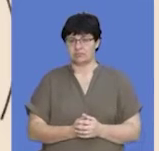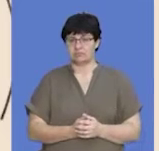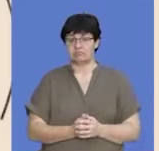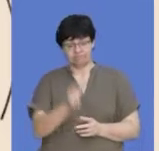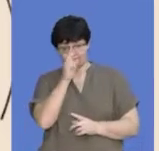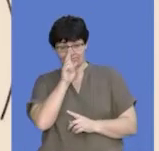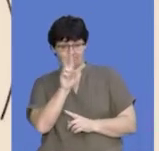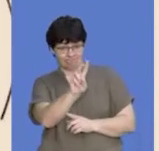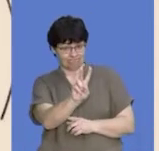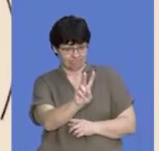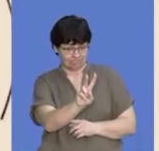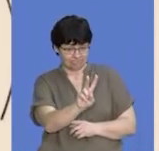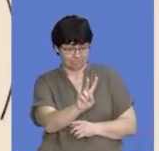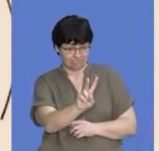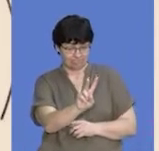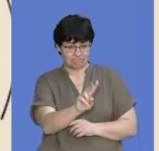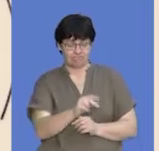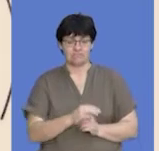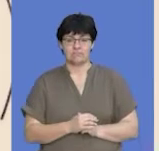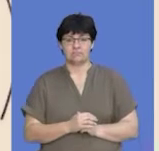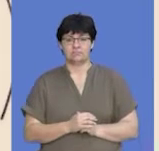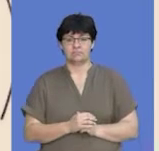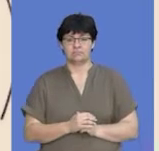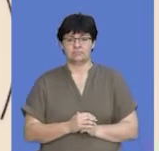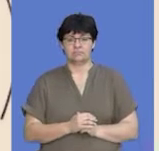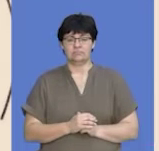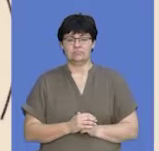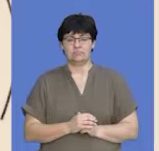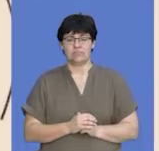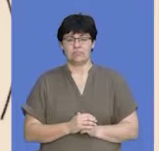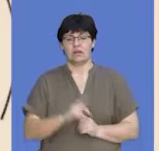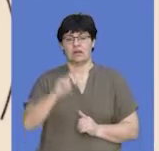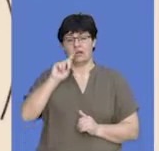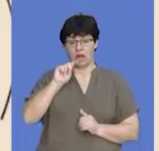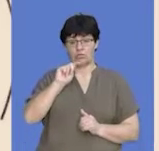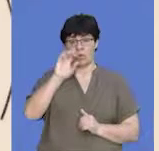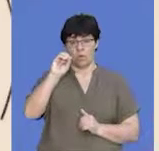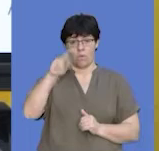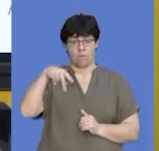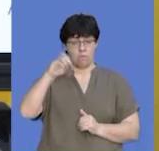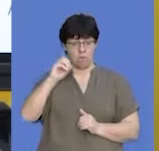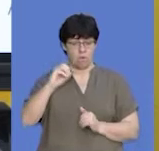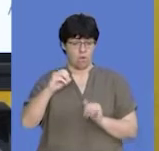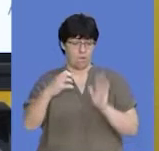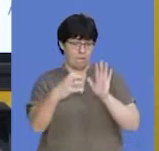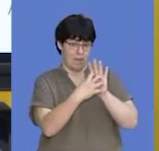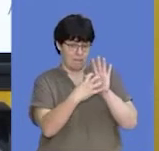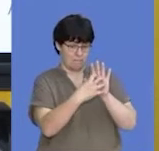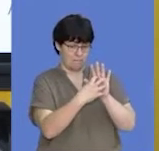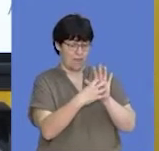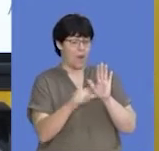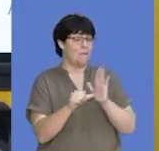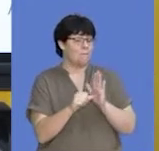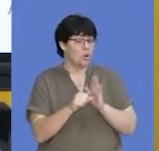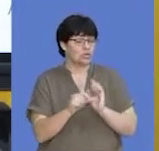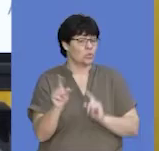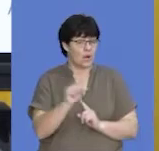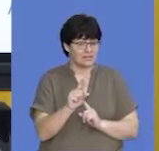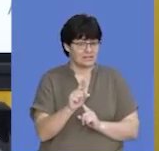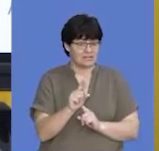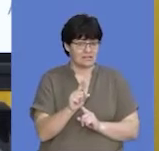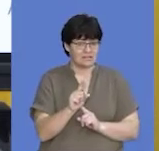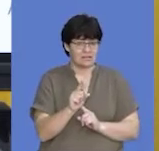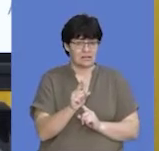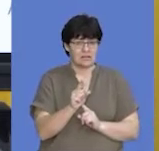note the following. When we're looking at topographic maps, what is key is the